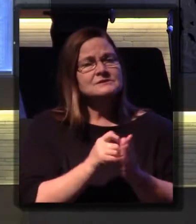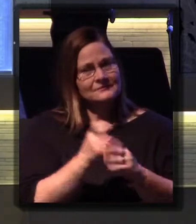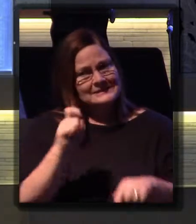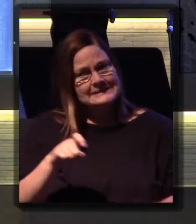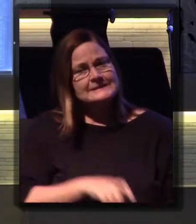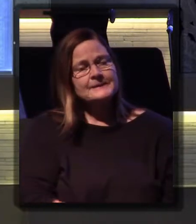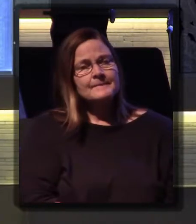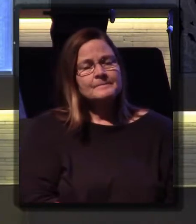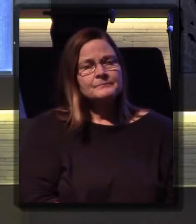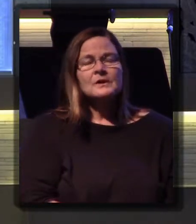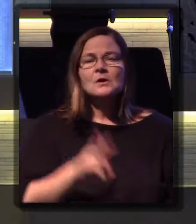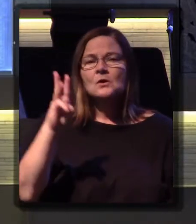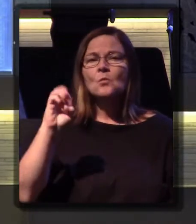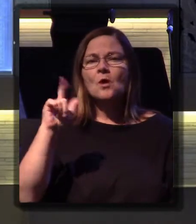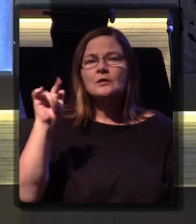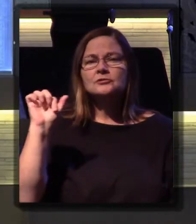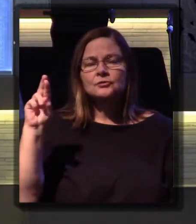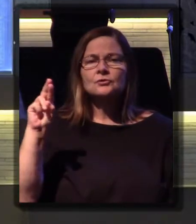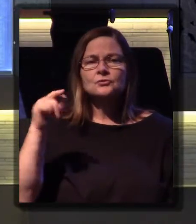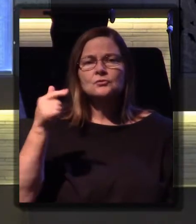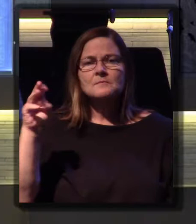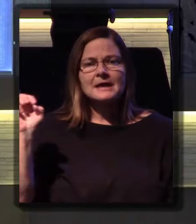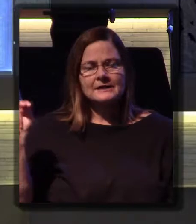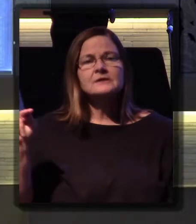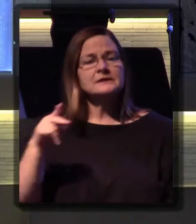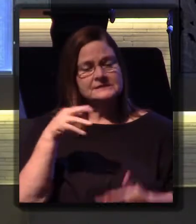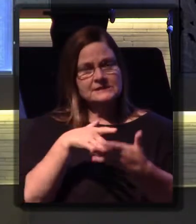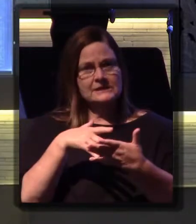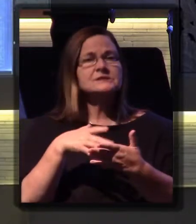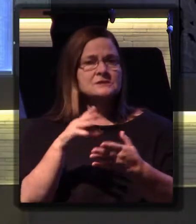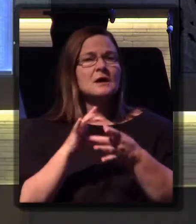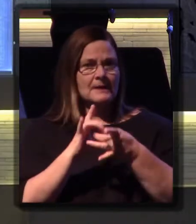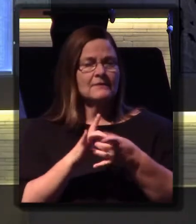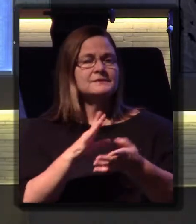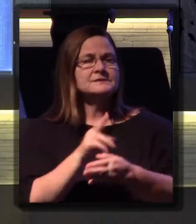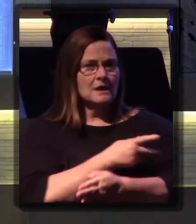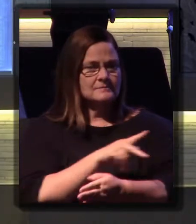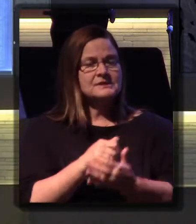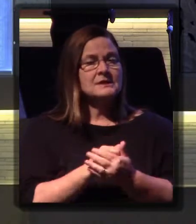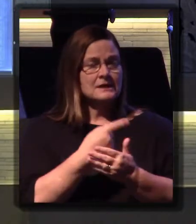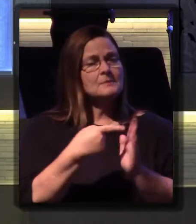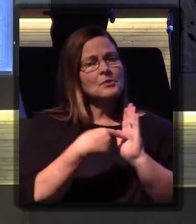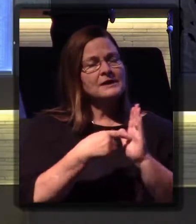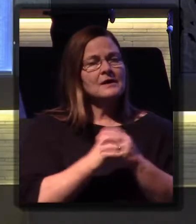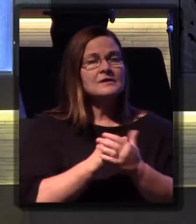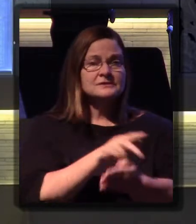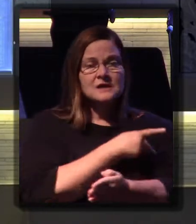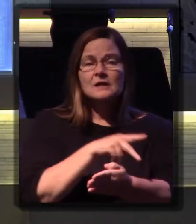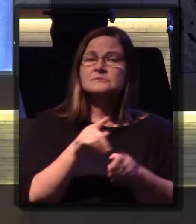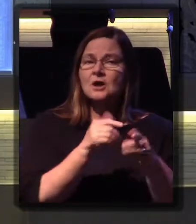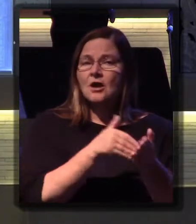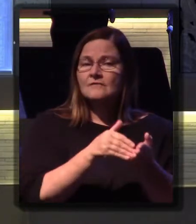we need to praise God in times of need. Walter Brueggemann, in his studies on the